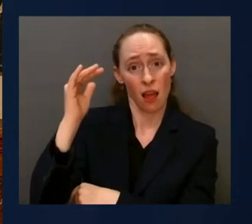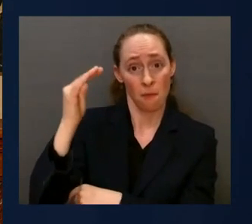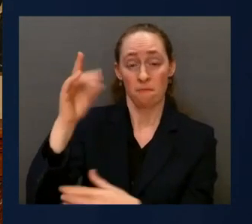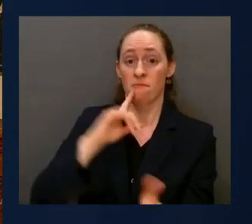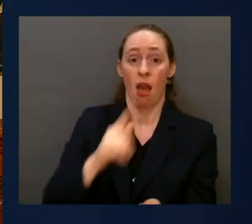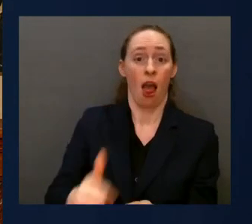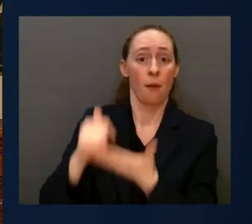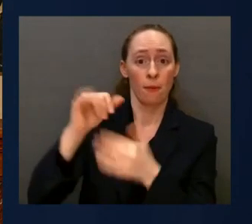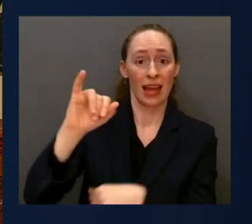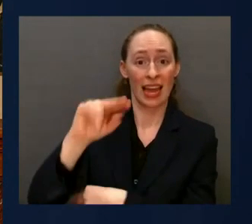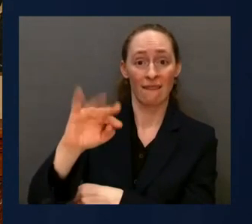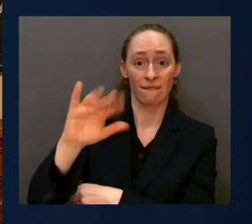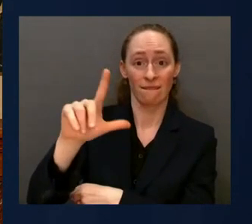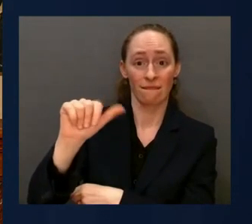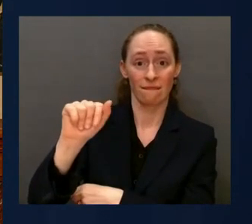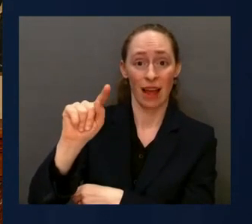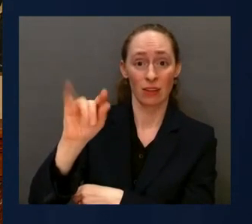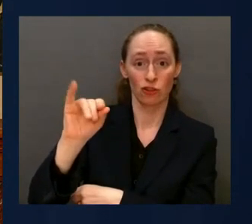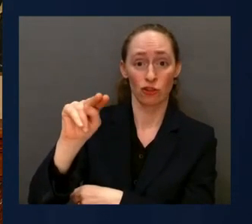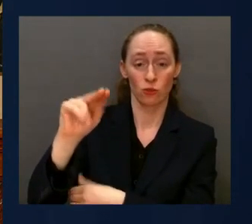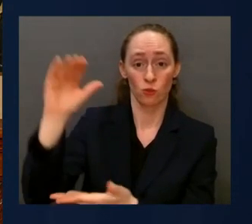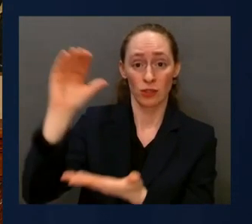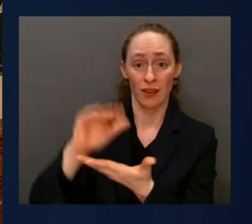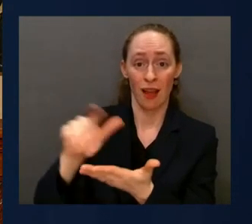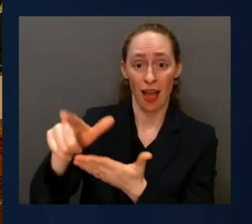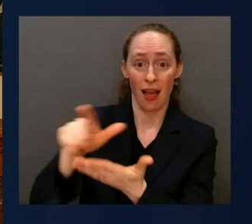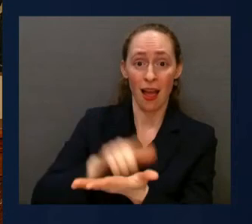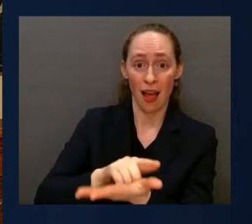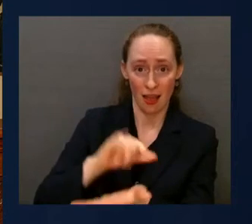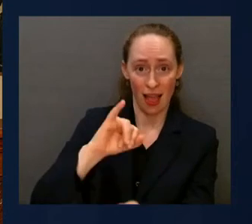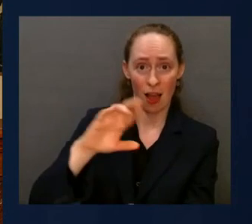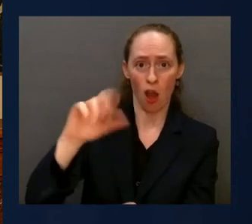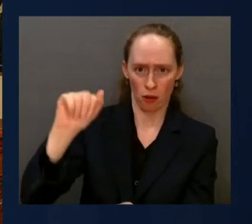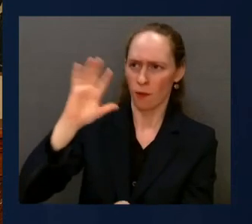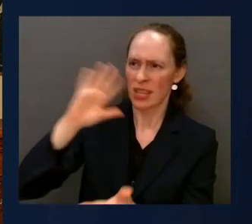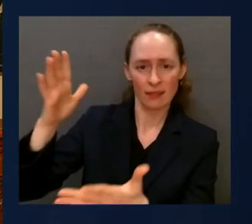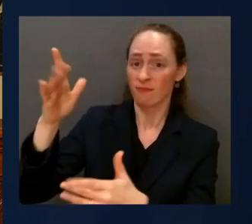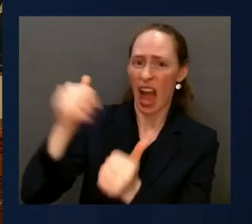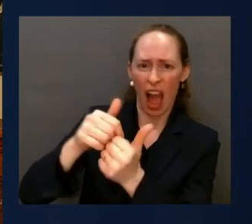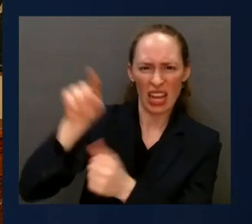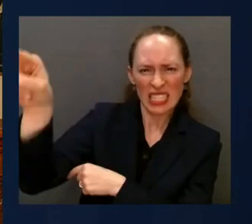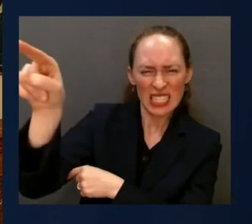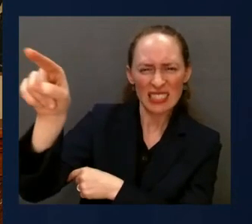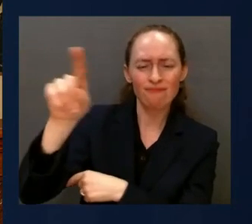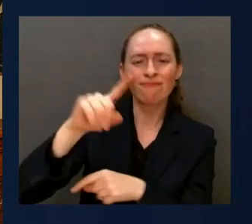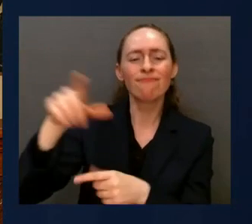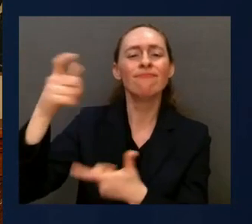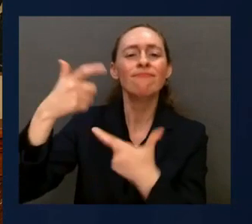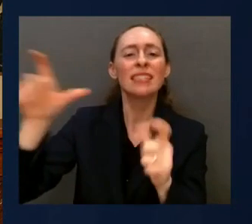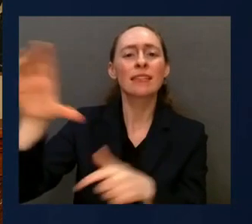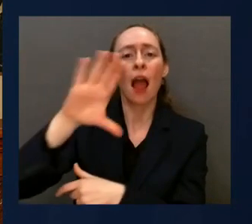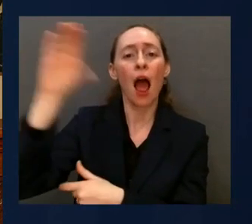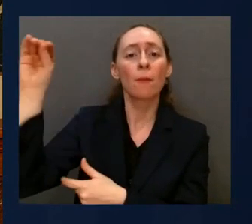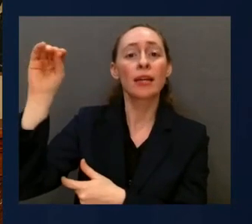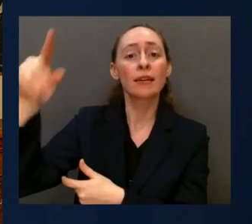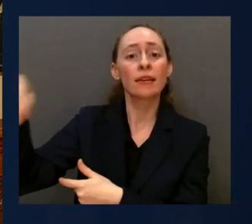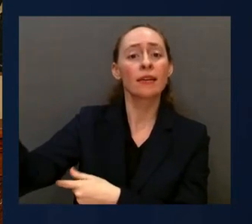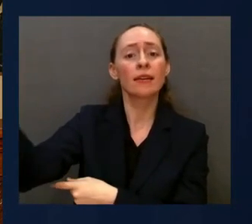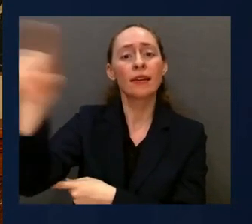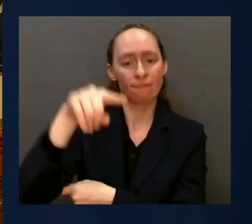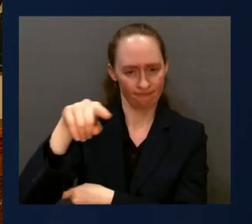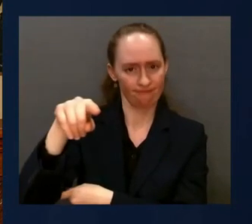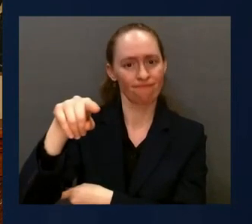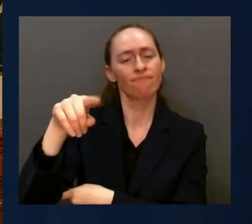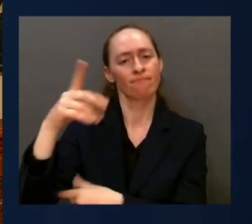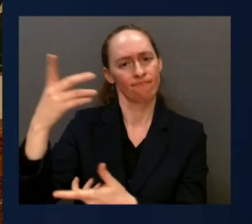down so you can sleep better at night with more security. You know, we pay more for prescription